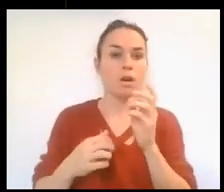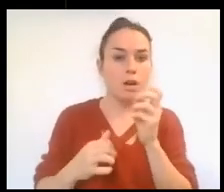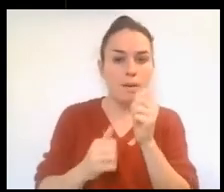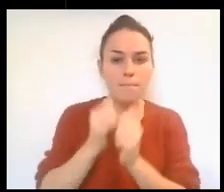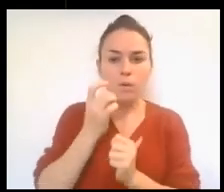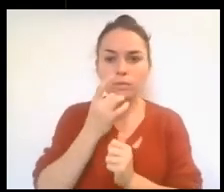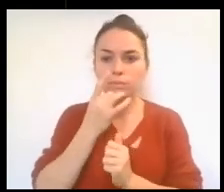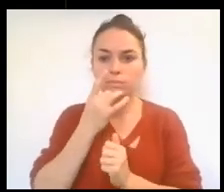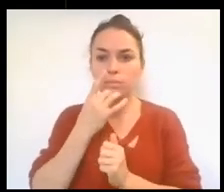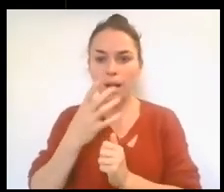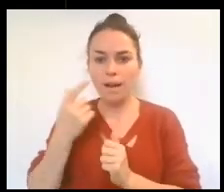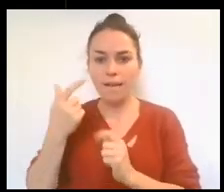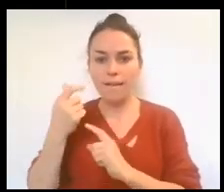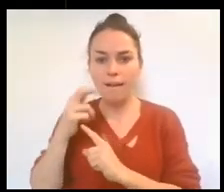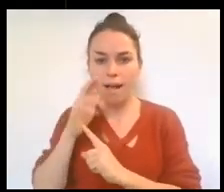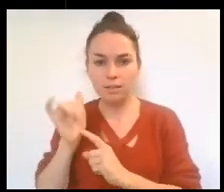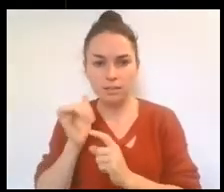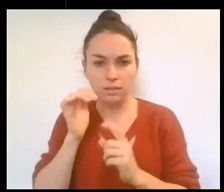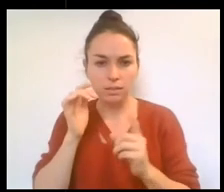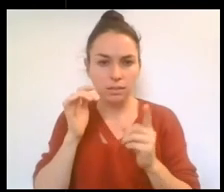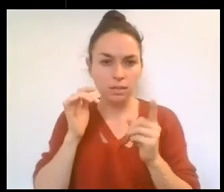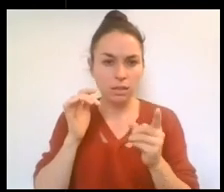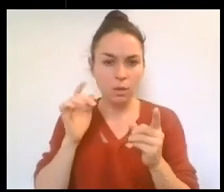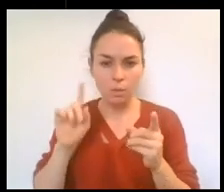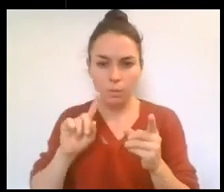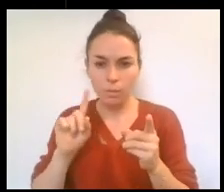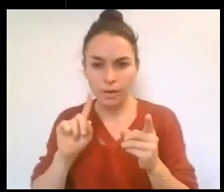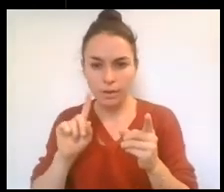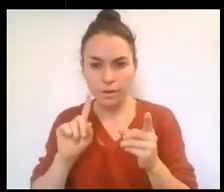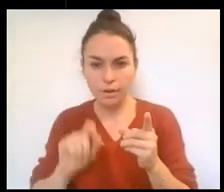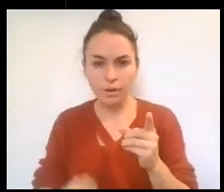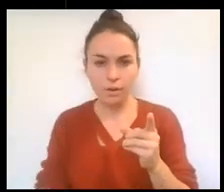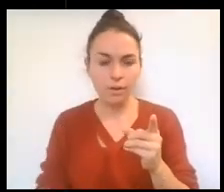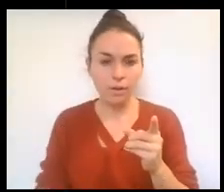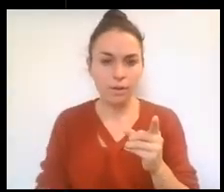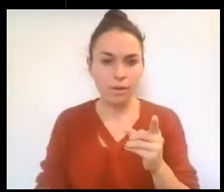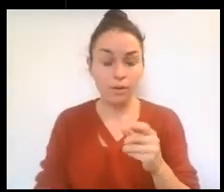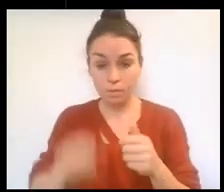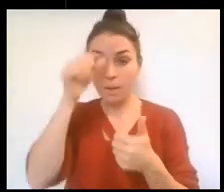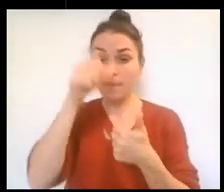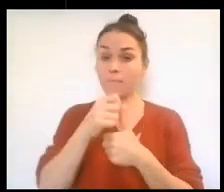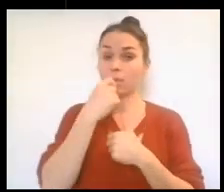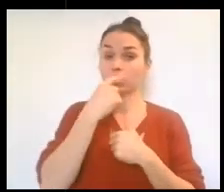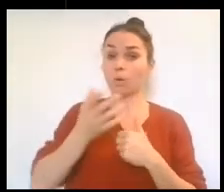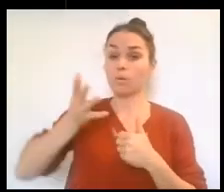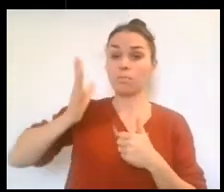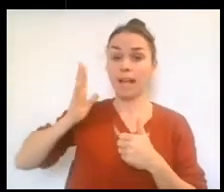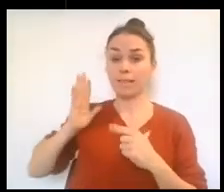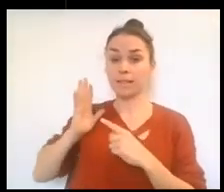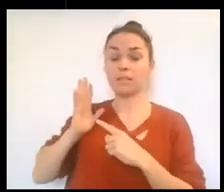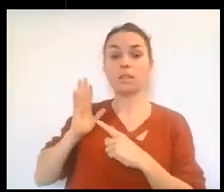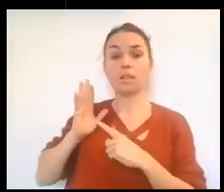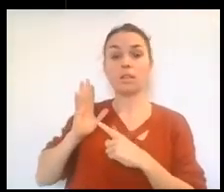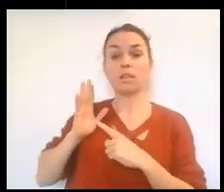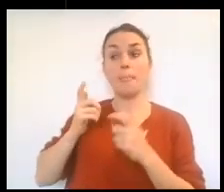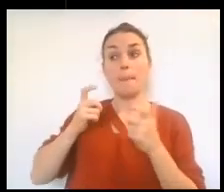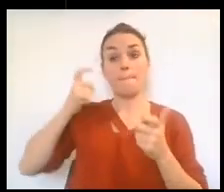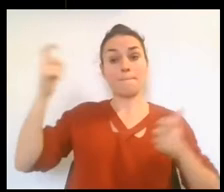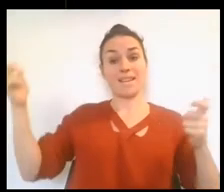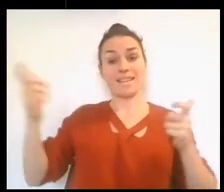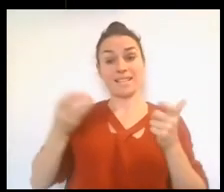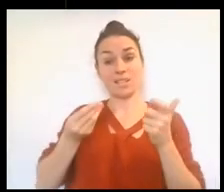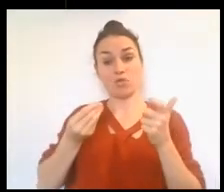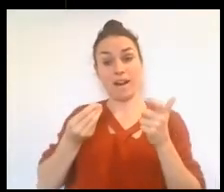which we advised the largest ground-based telescope at that time, which is the Keck